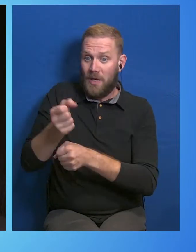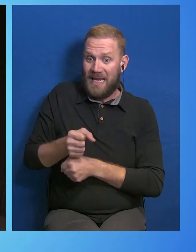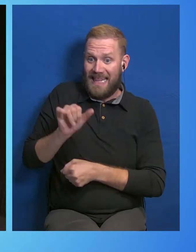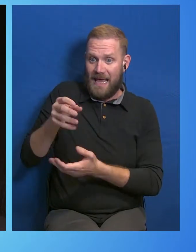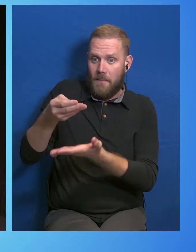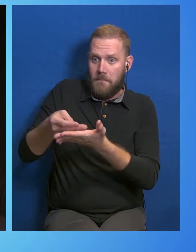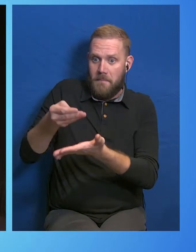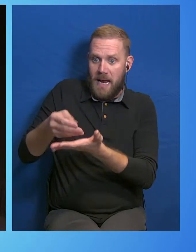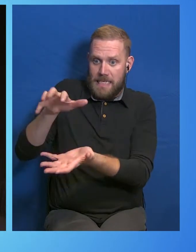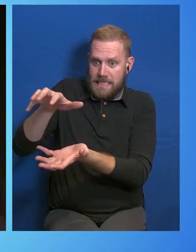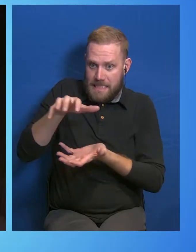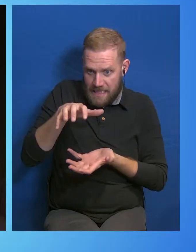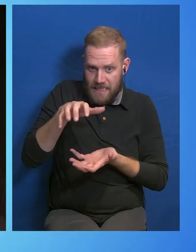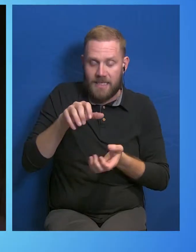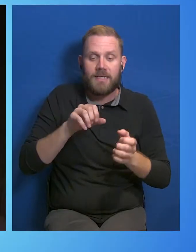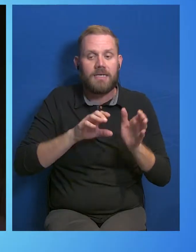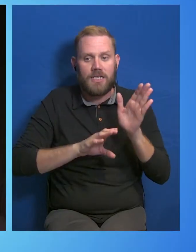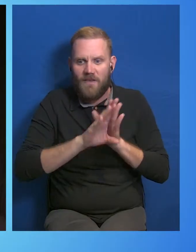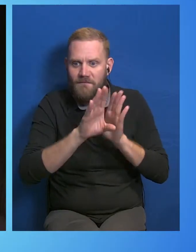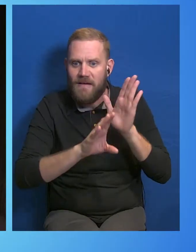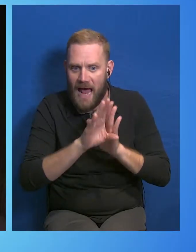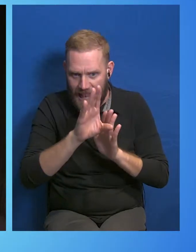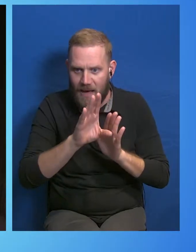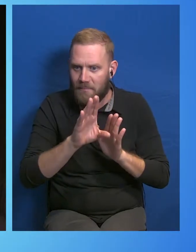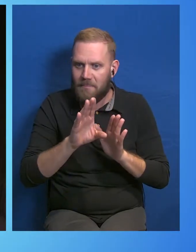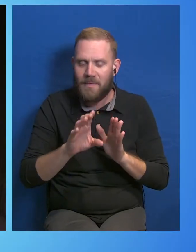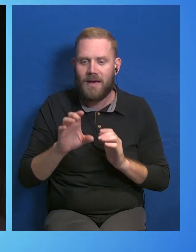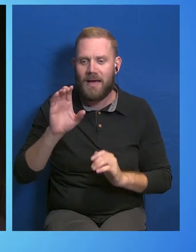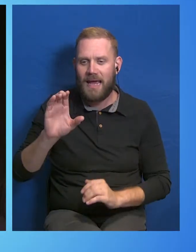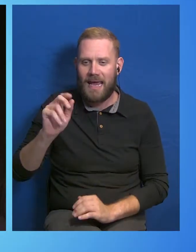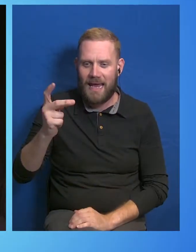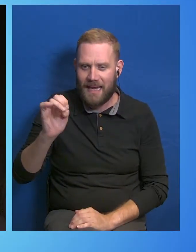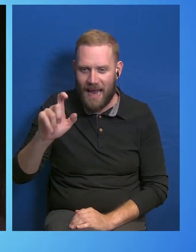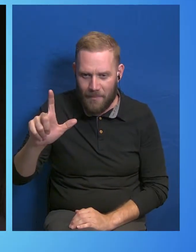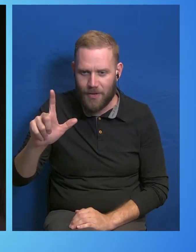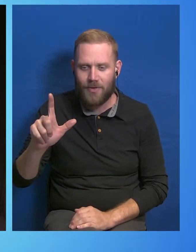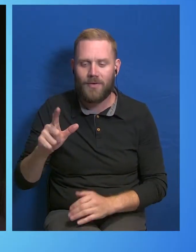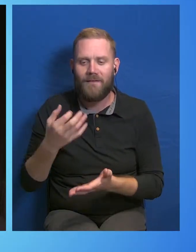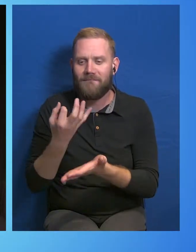funding to develop? We need to develop a capital finance plan.